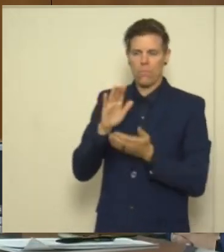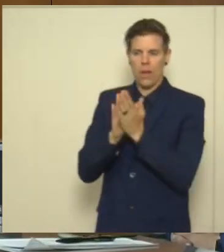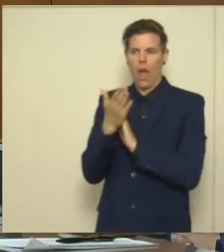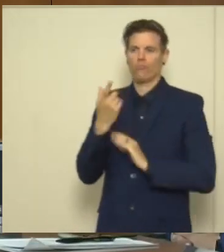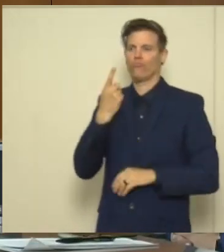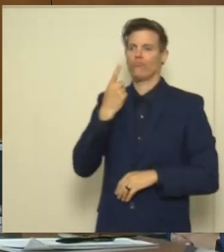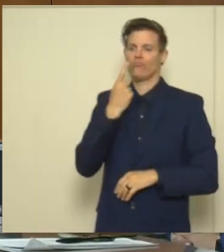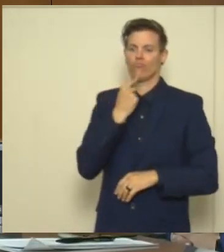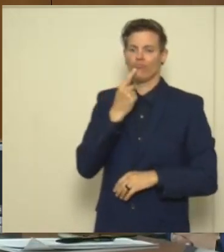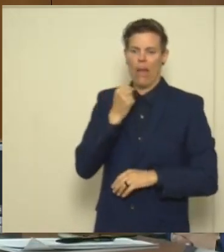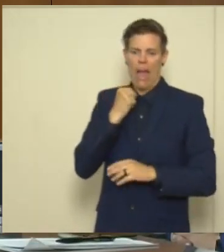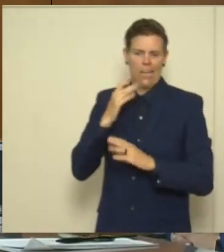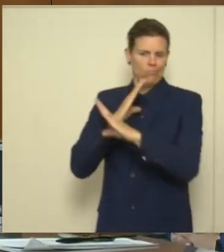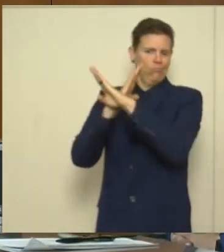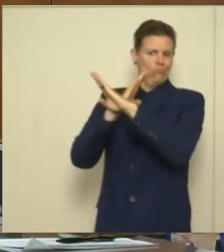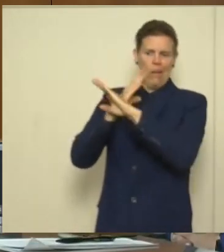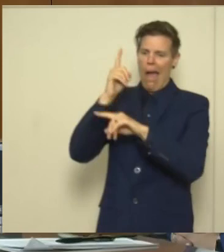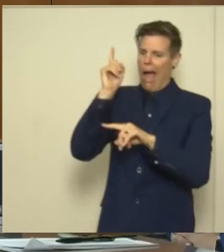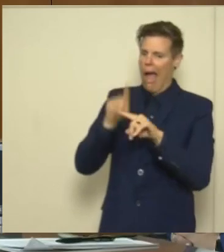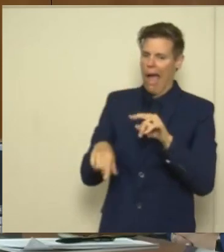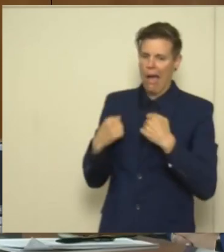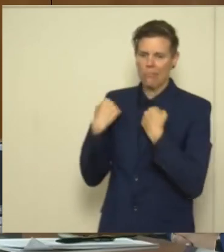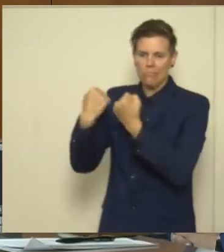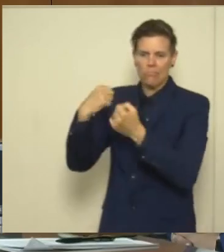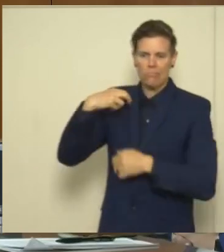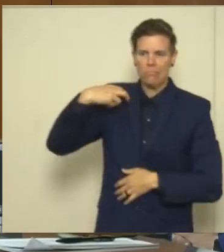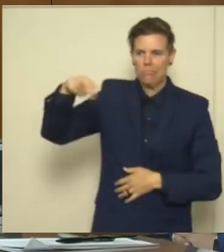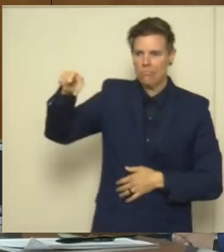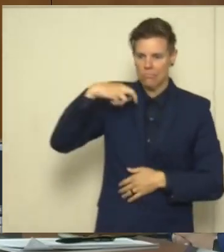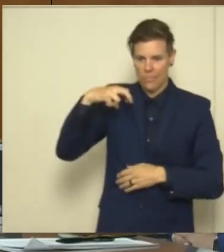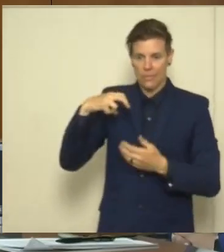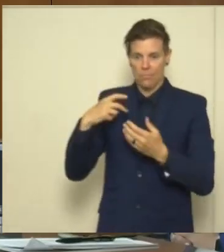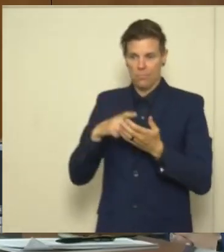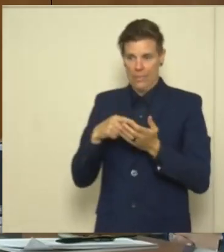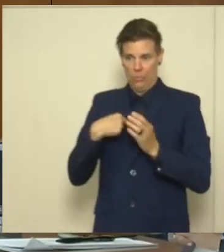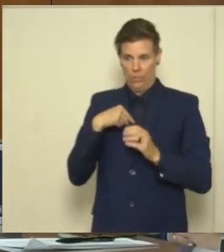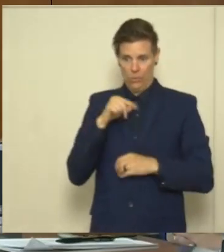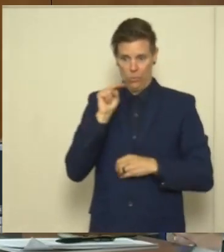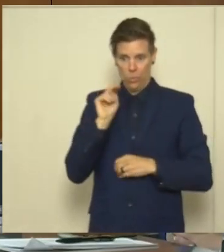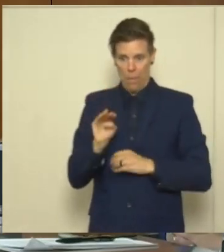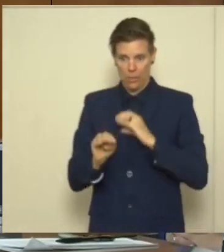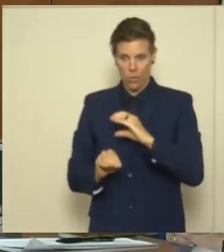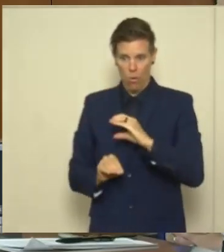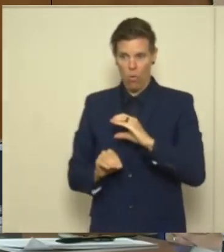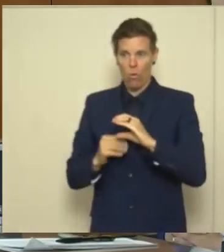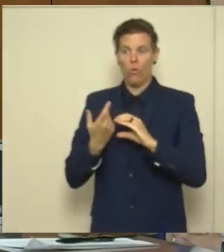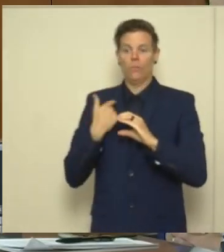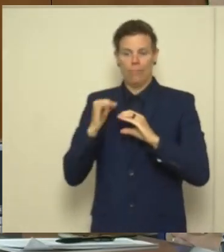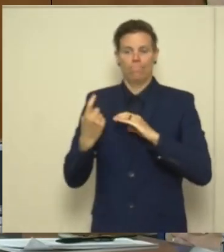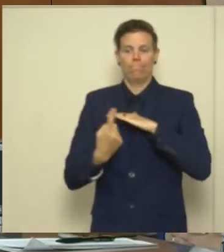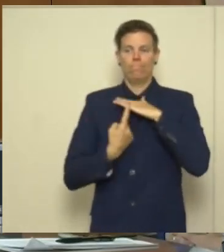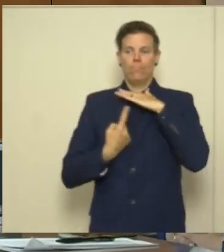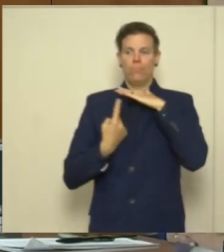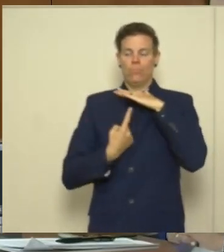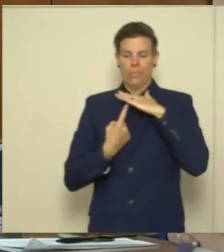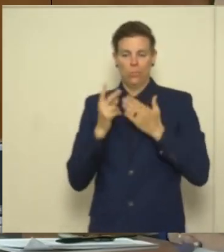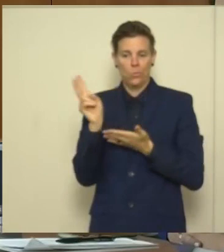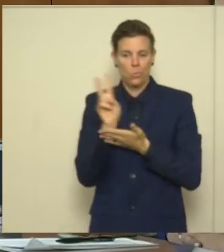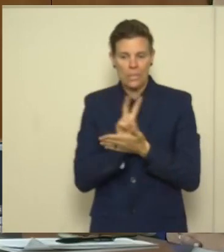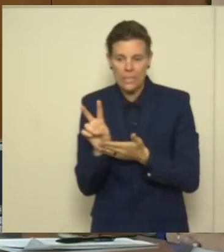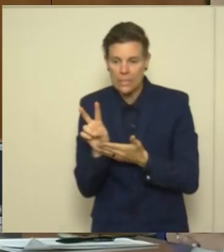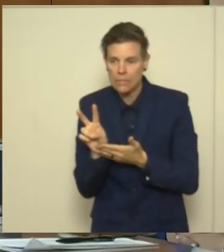that all New Mexico's neighboring states are on that high-risk kind of categorization. Wanted to see if you foresaw any changes on the